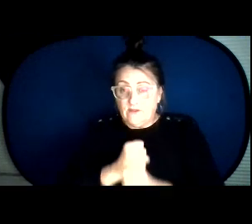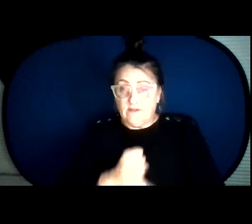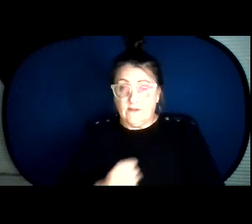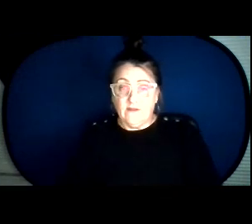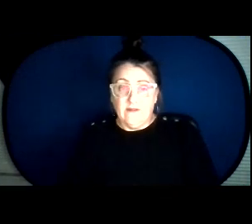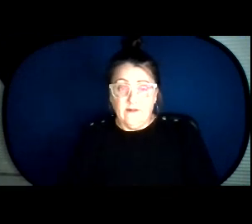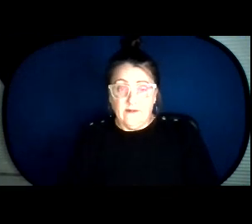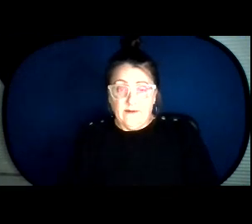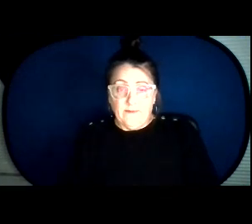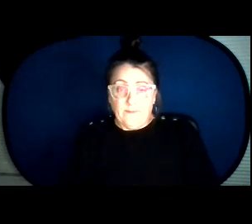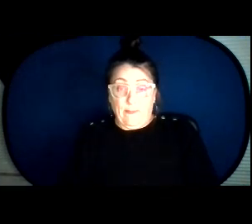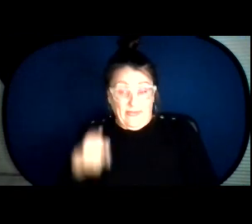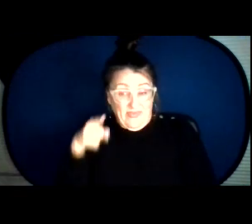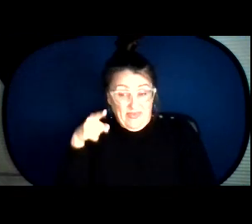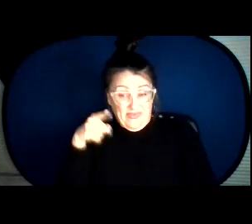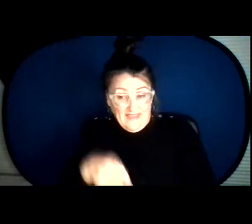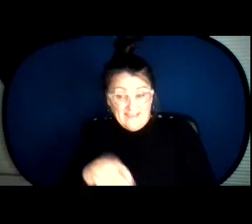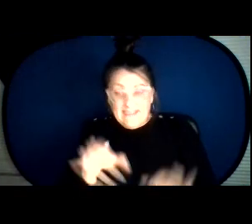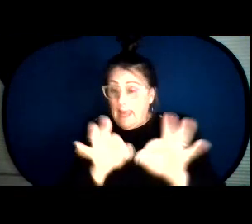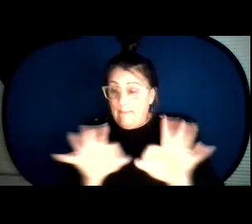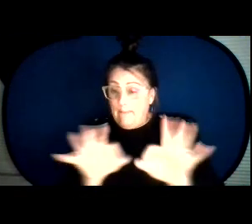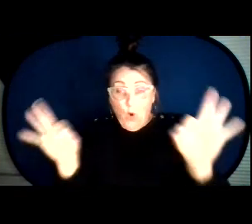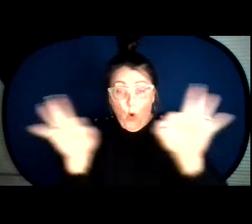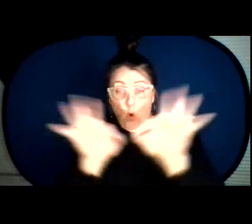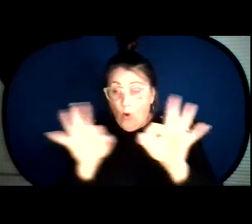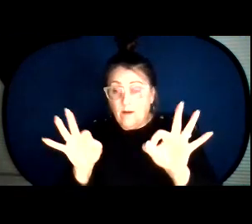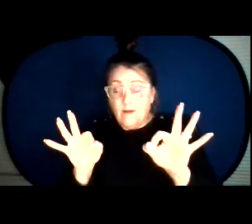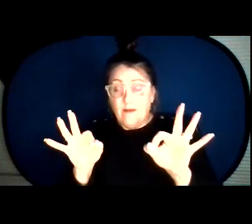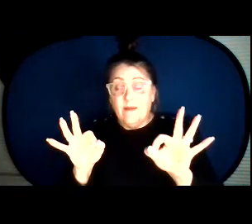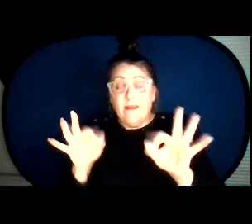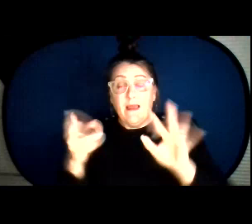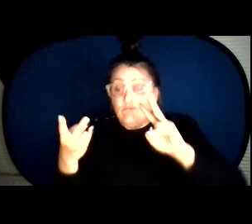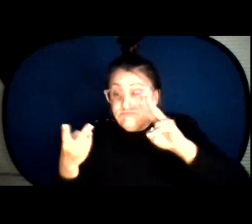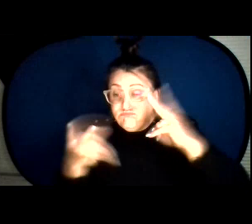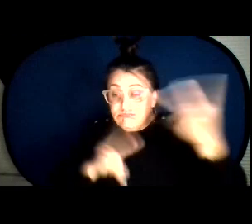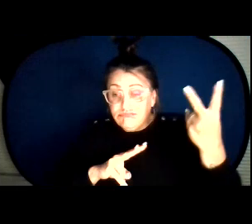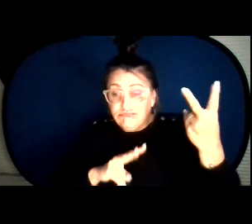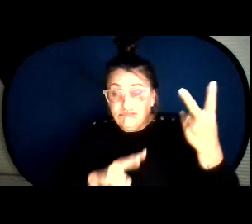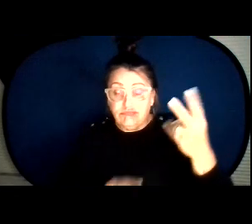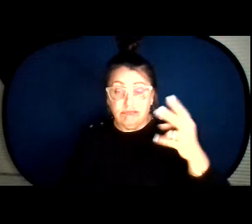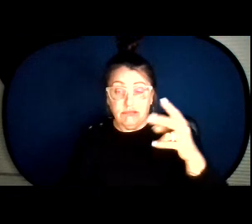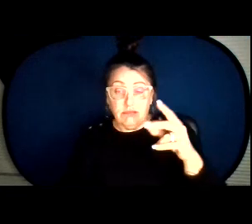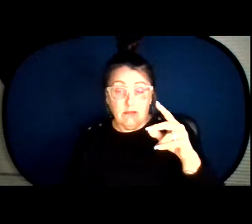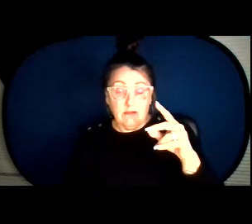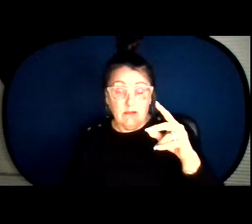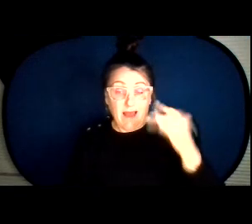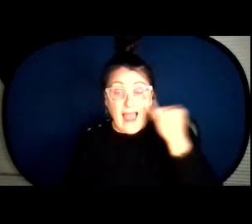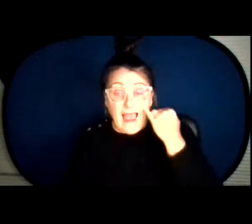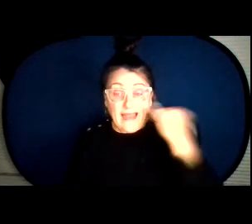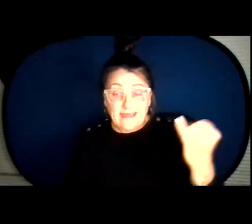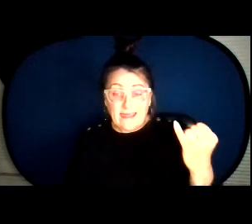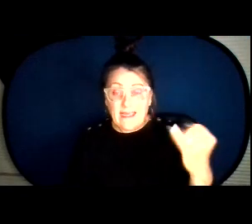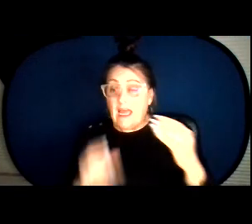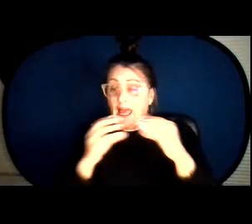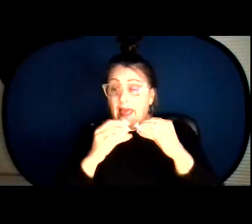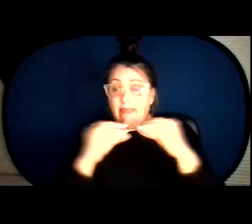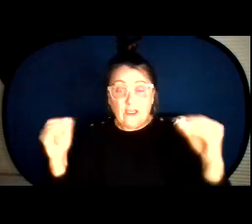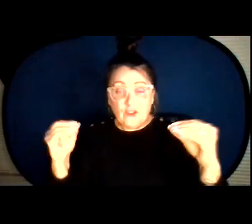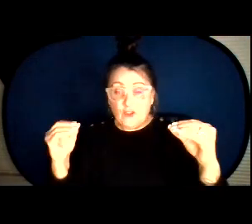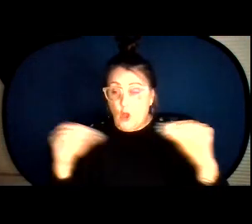Okay, now this is key. Perhaps the greatest misconception surrounding the Roberti Act is the notion that there is no bottom limit to